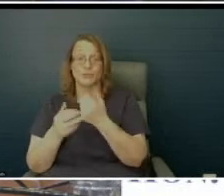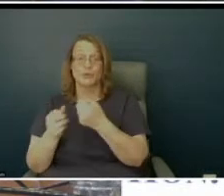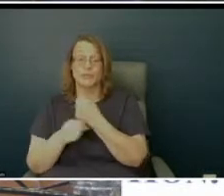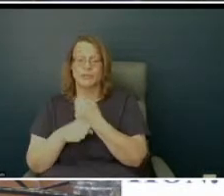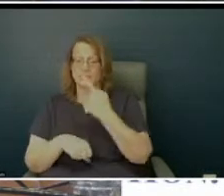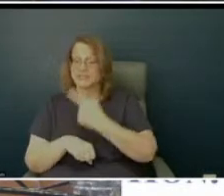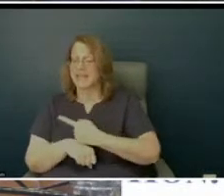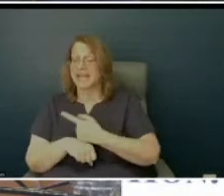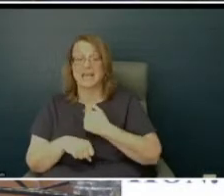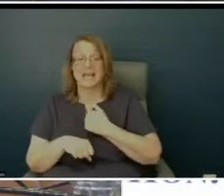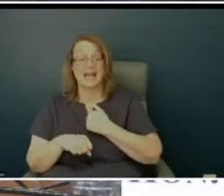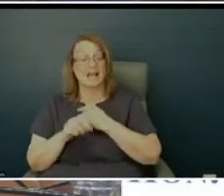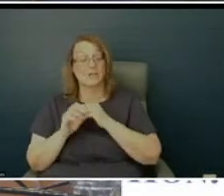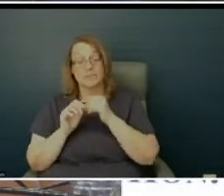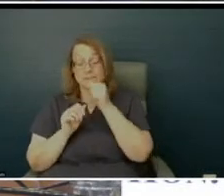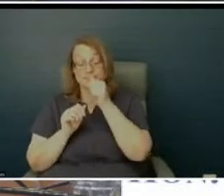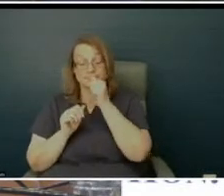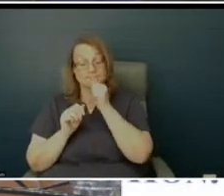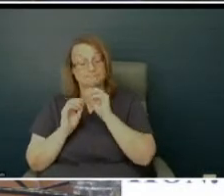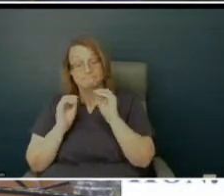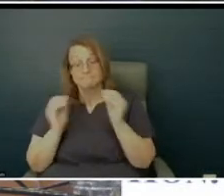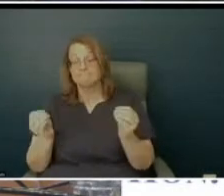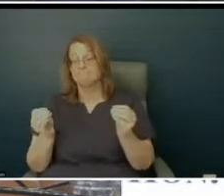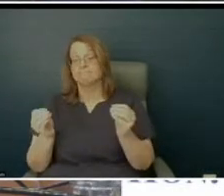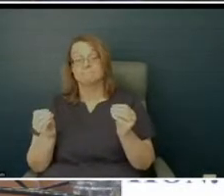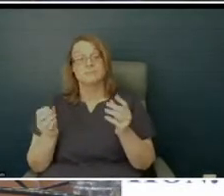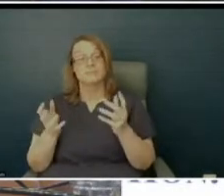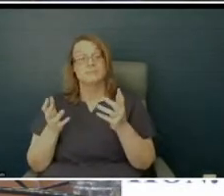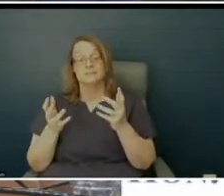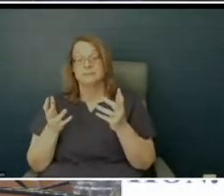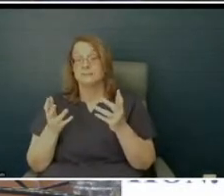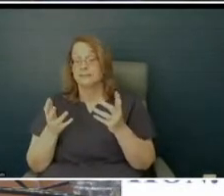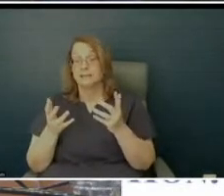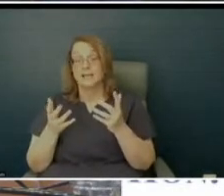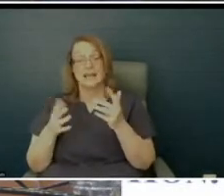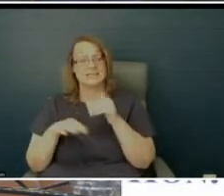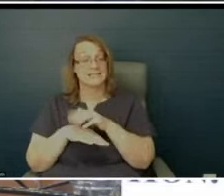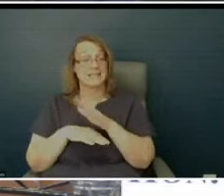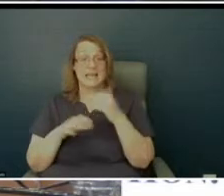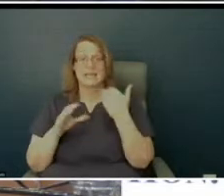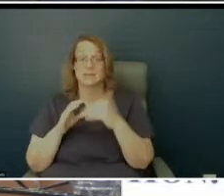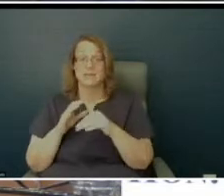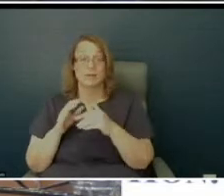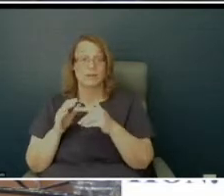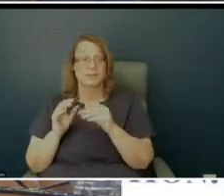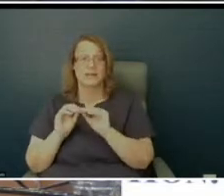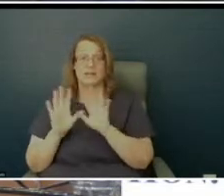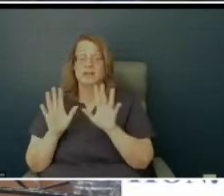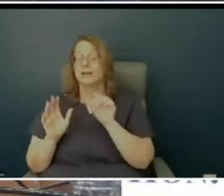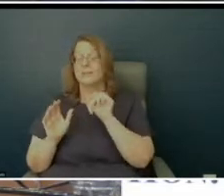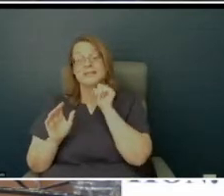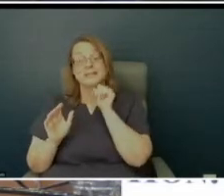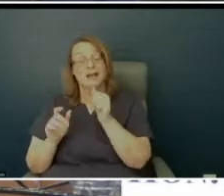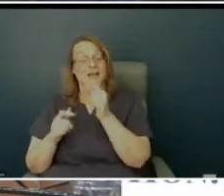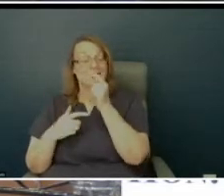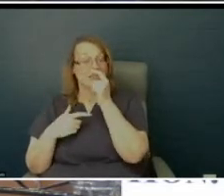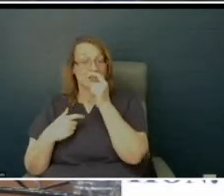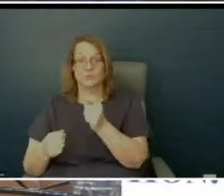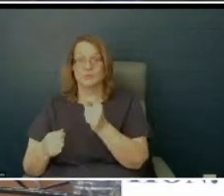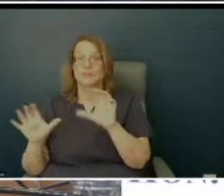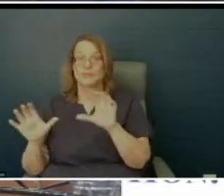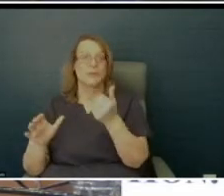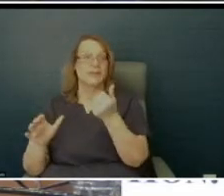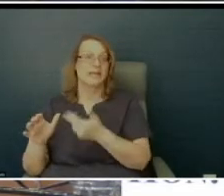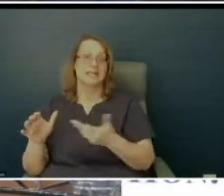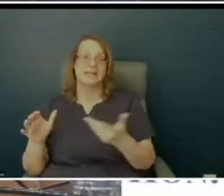email that you're talking about, where I made pretty clear that I had no interest in doing anything further with